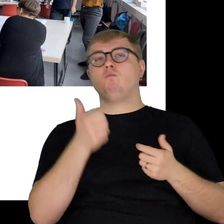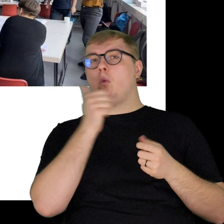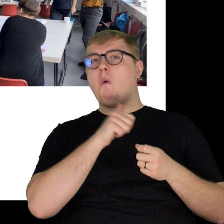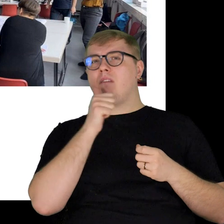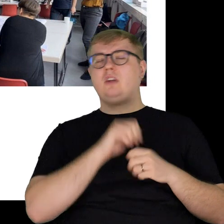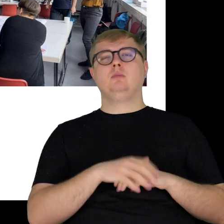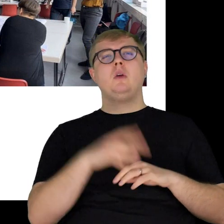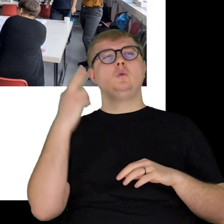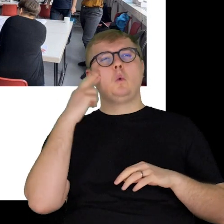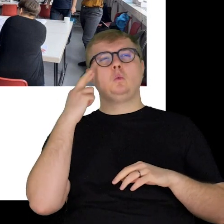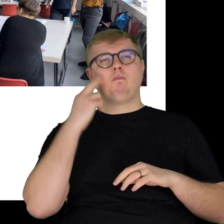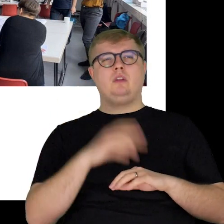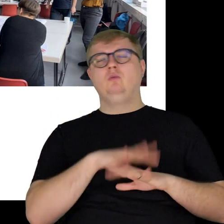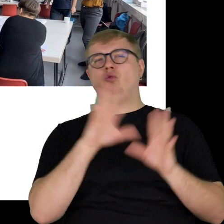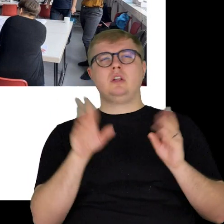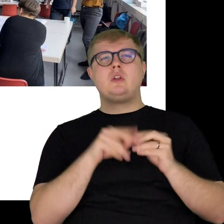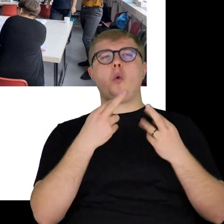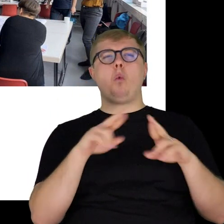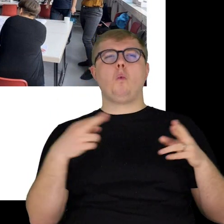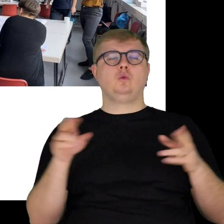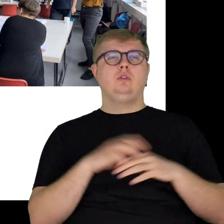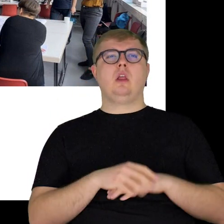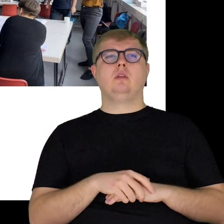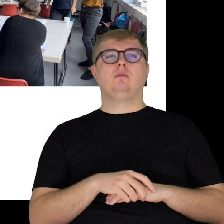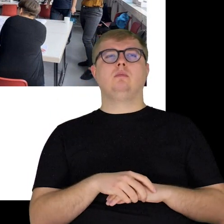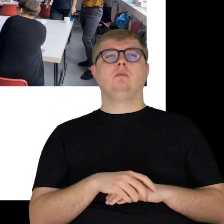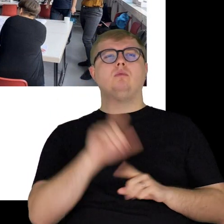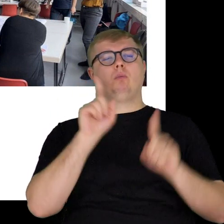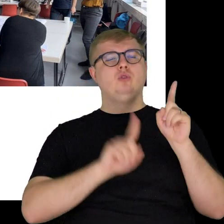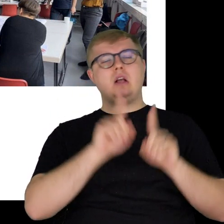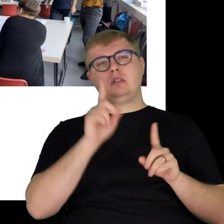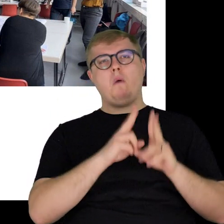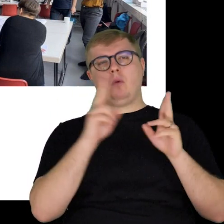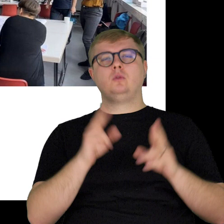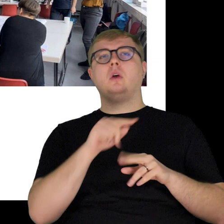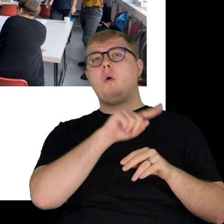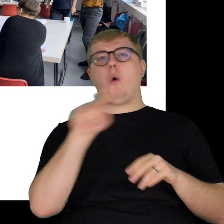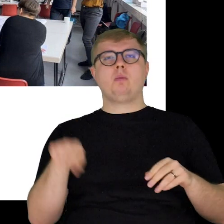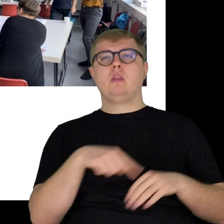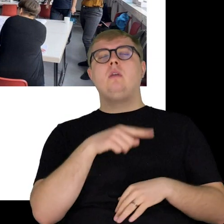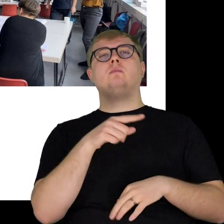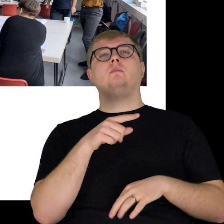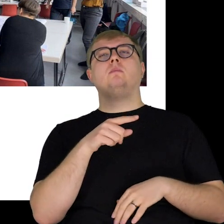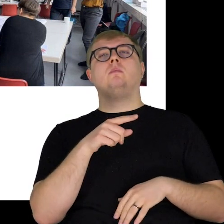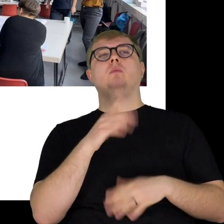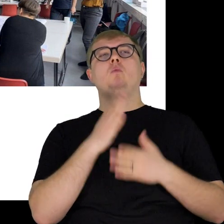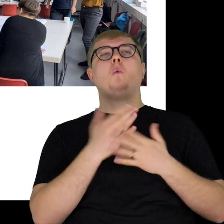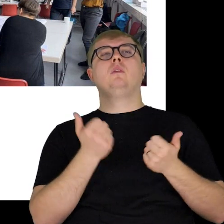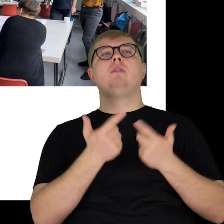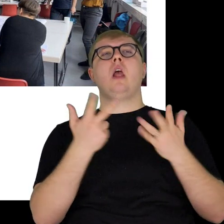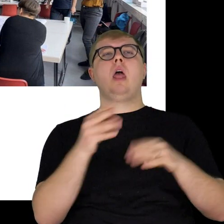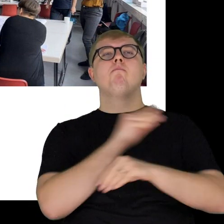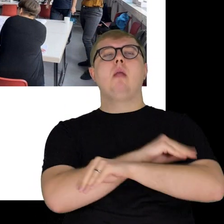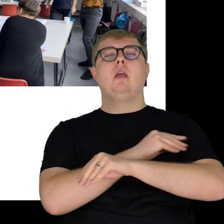these different temporalities that are inherent to a lot to the